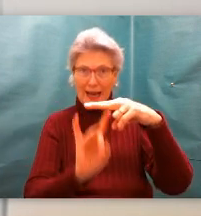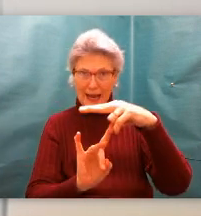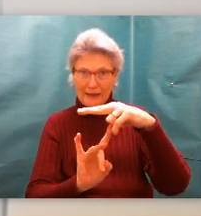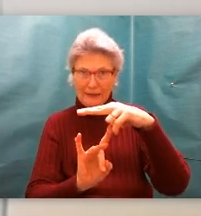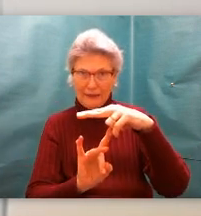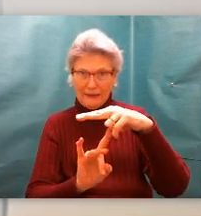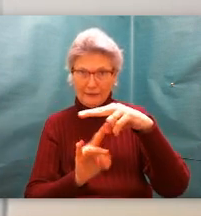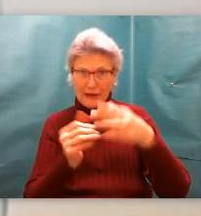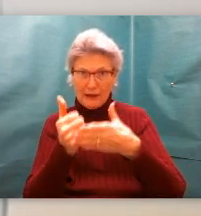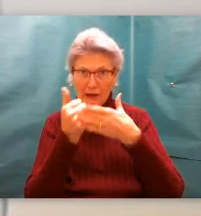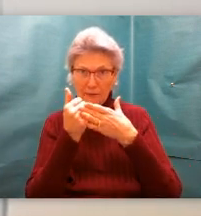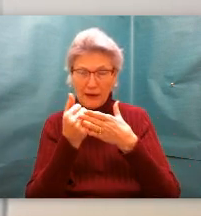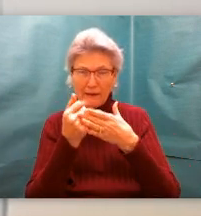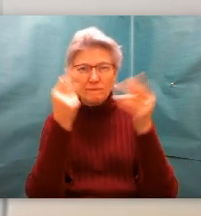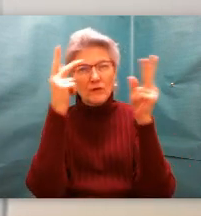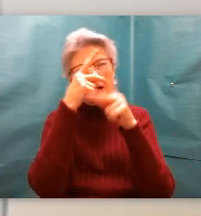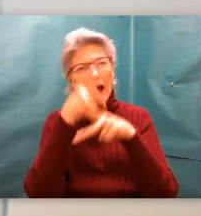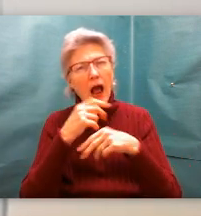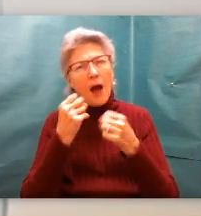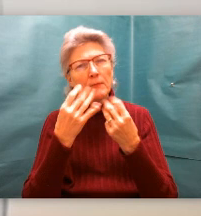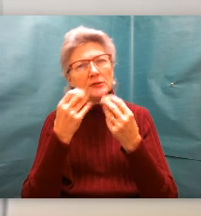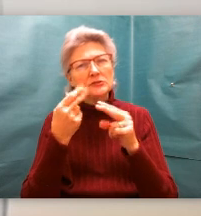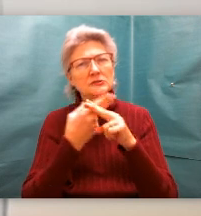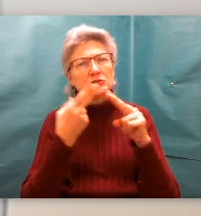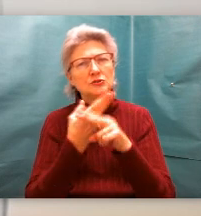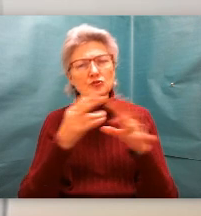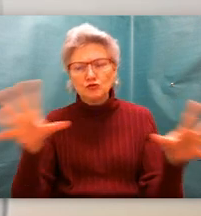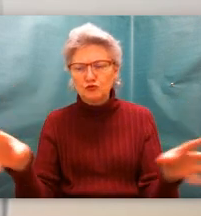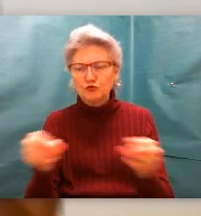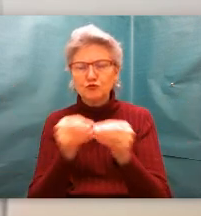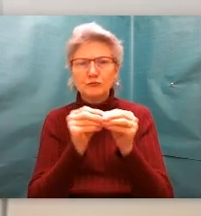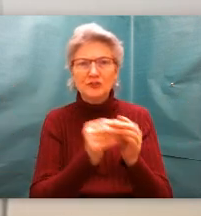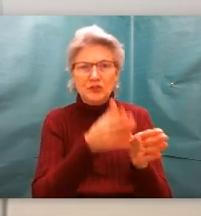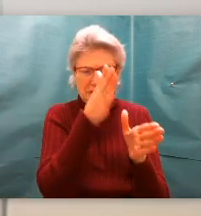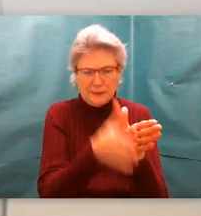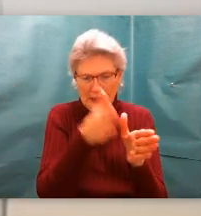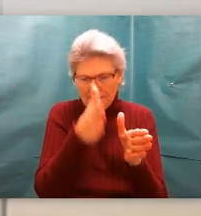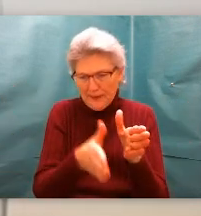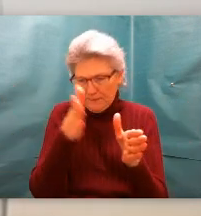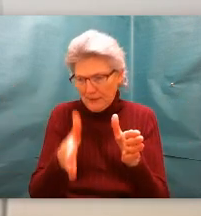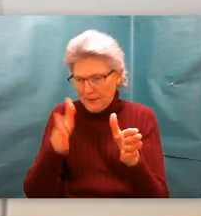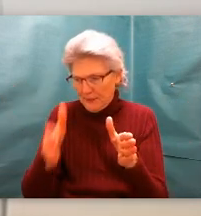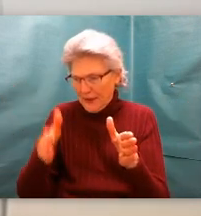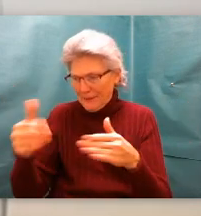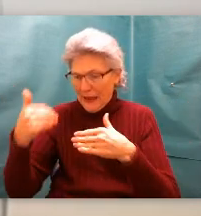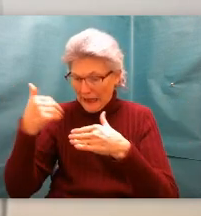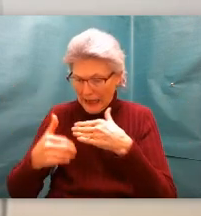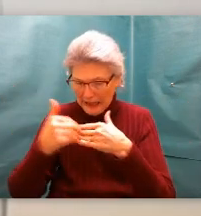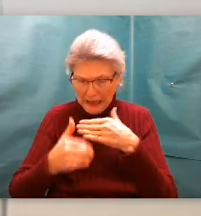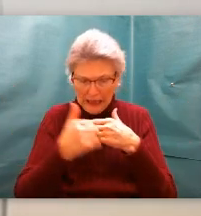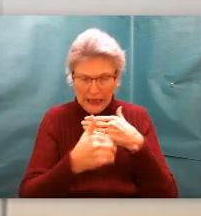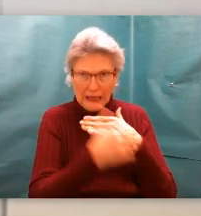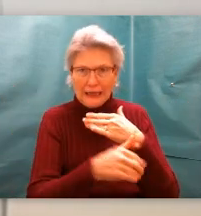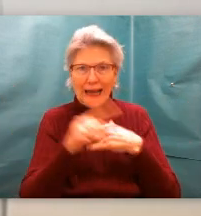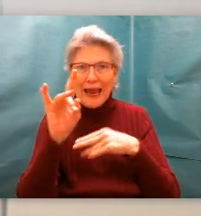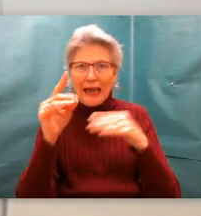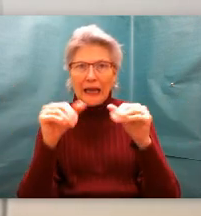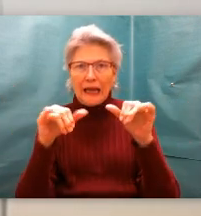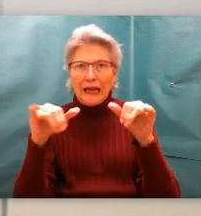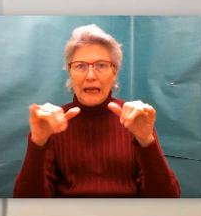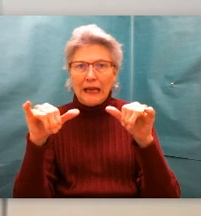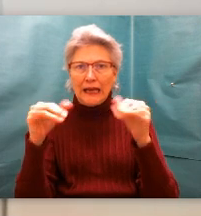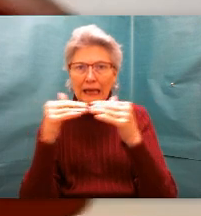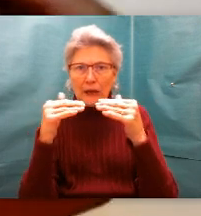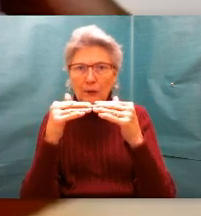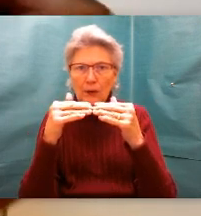help me figure out how much she used in total since she split her bread into 8 equal parts. And I know that